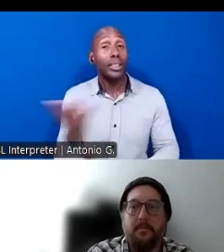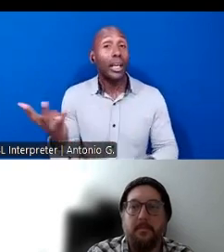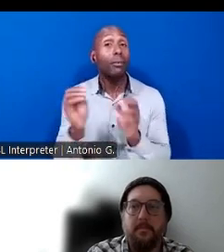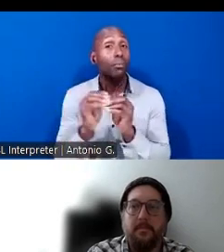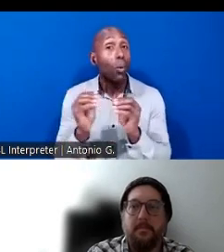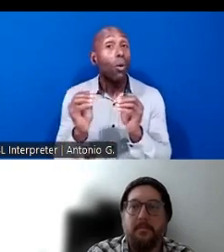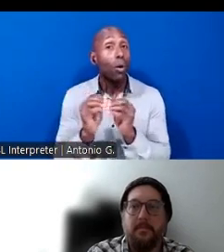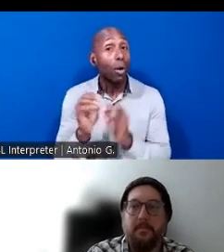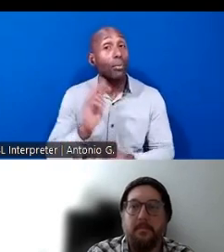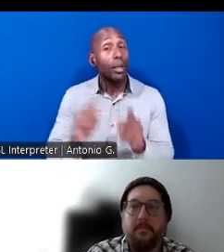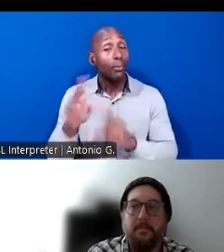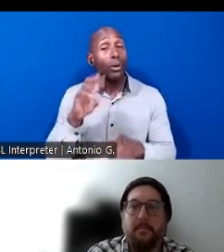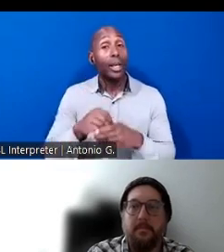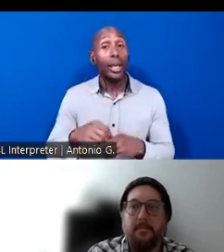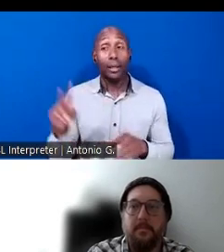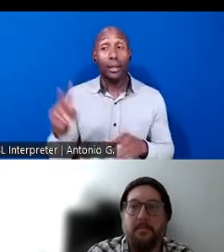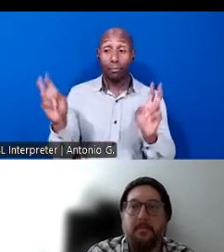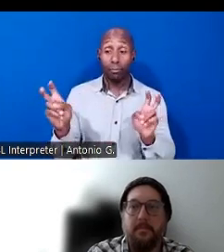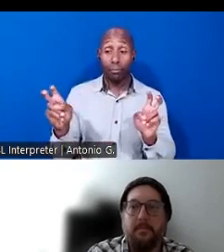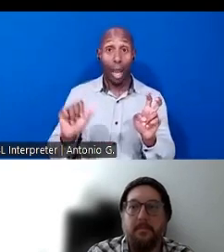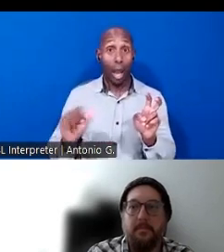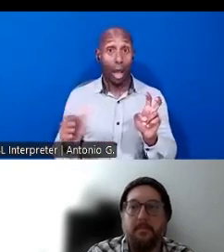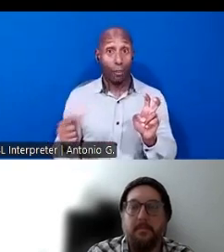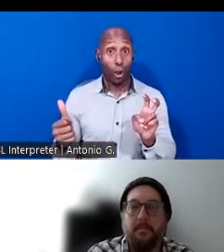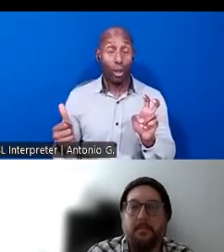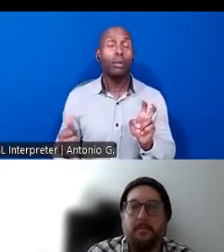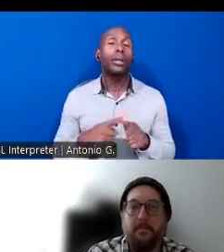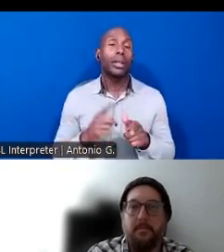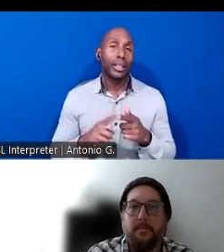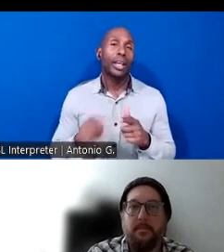category, you're going to end up reporting them as a total